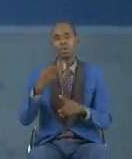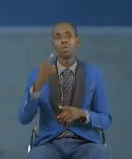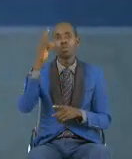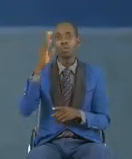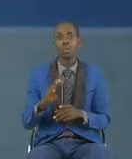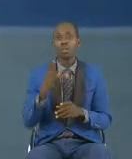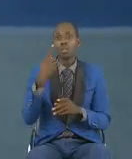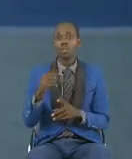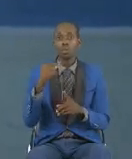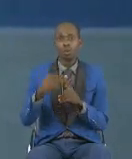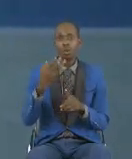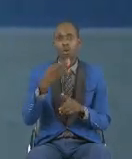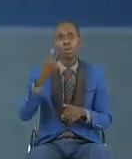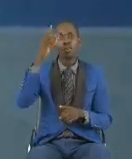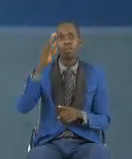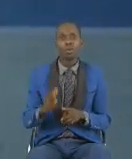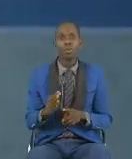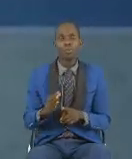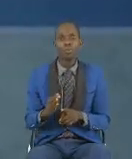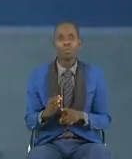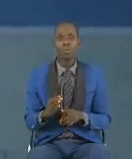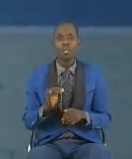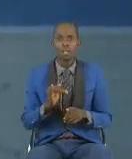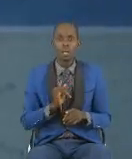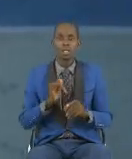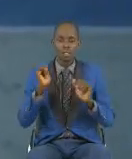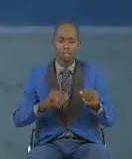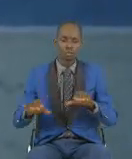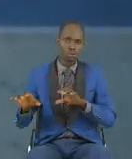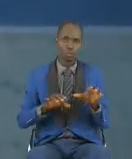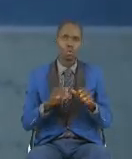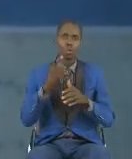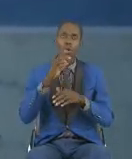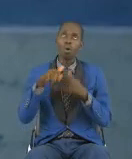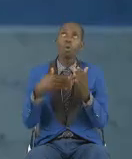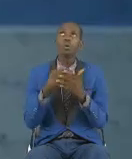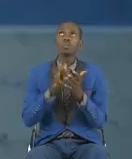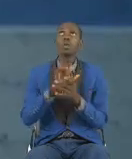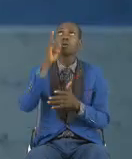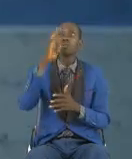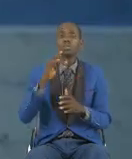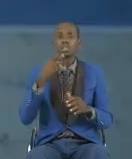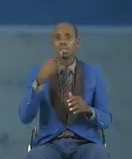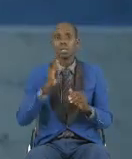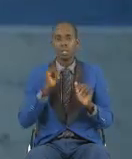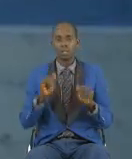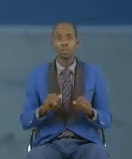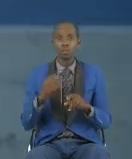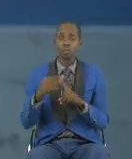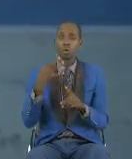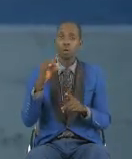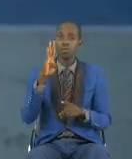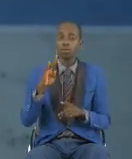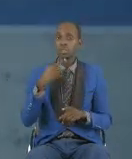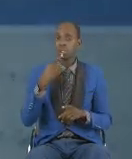word of God, I can do. All that God says, I can do. The word of God, I can do all things